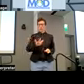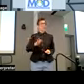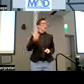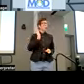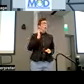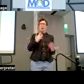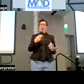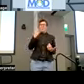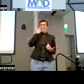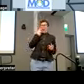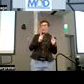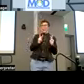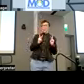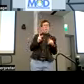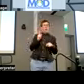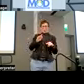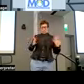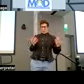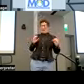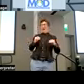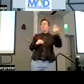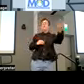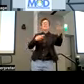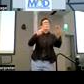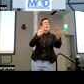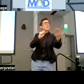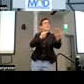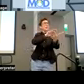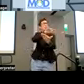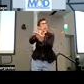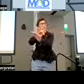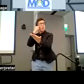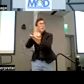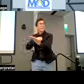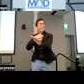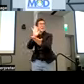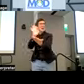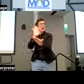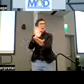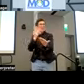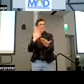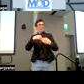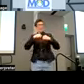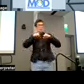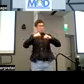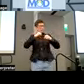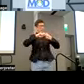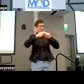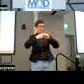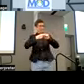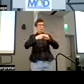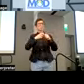because they couldn't enter it on a flat screen. This is a picture of Brian Charlson. Again, having people with disabilities involved in the efforts